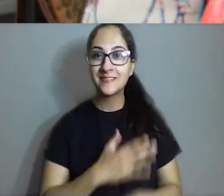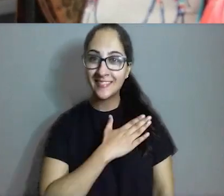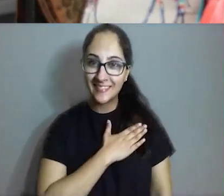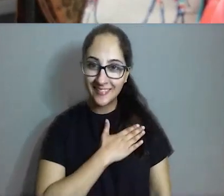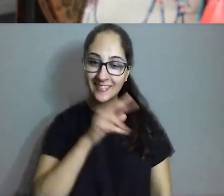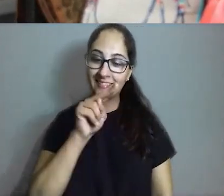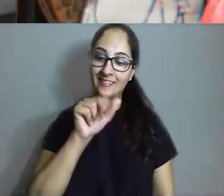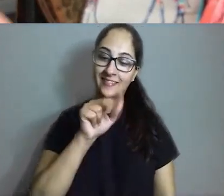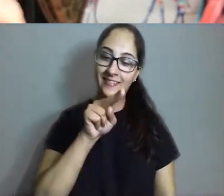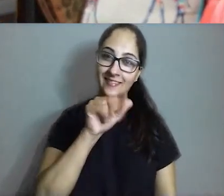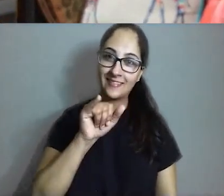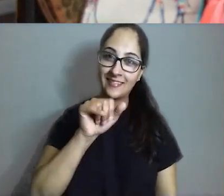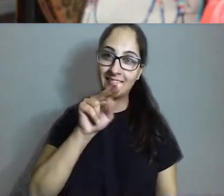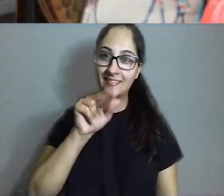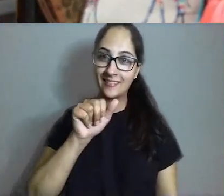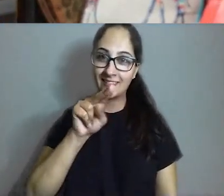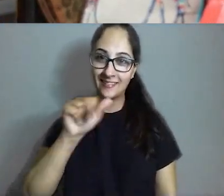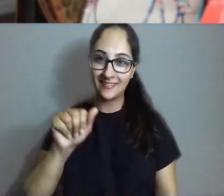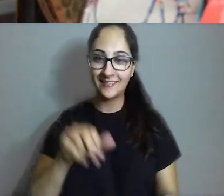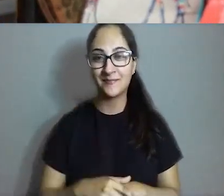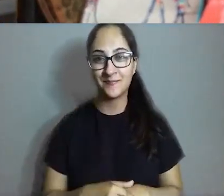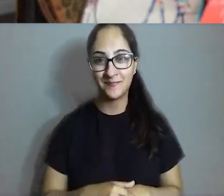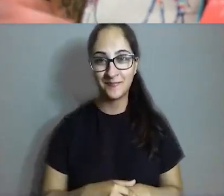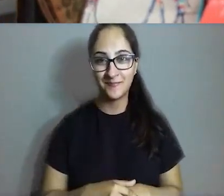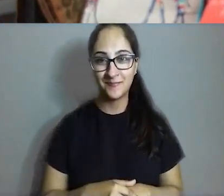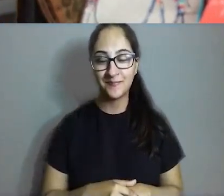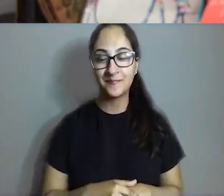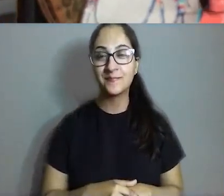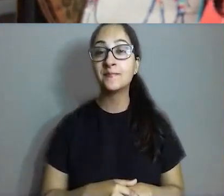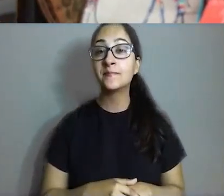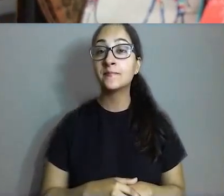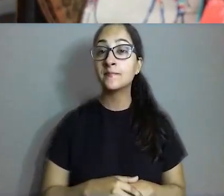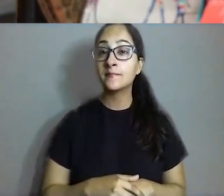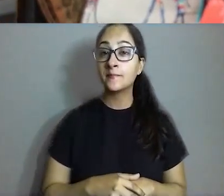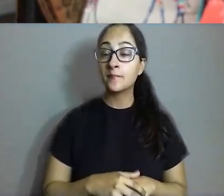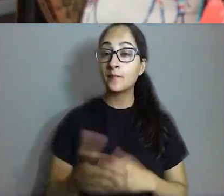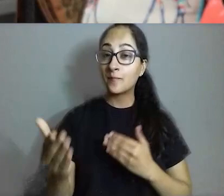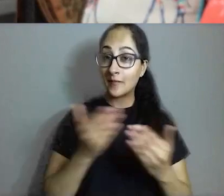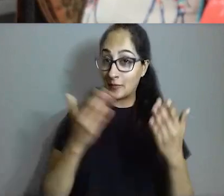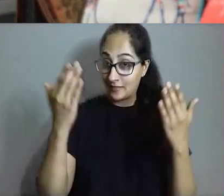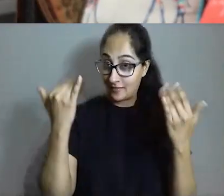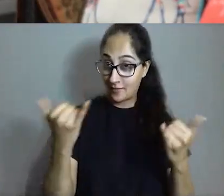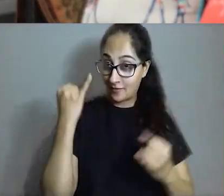Cubby Gum as a family, like everyone else. Am I right?